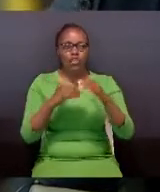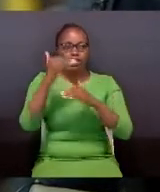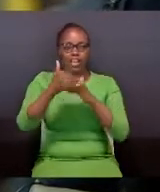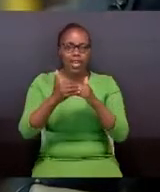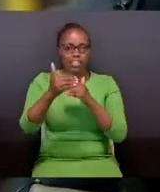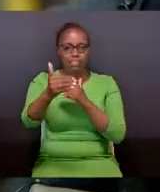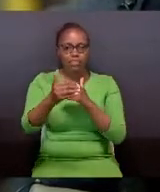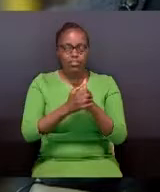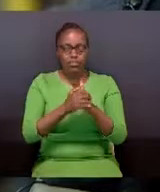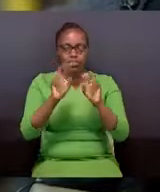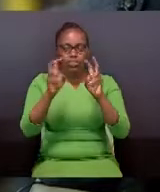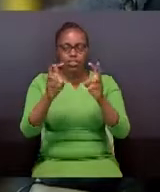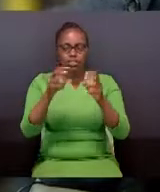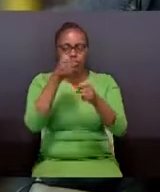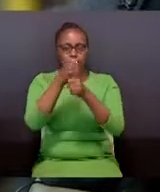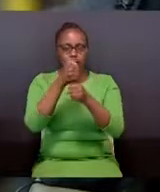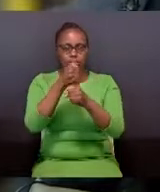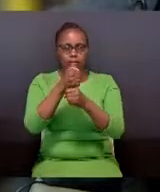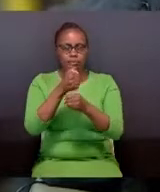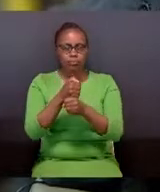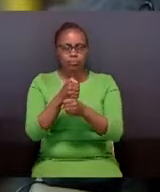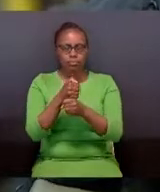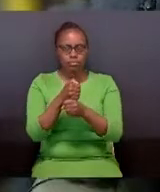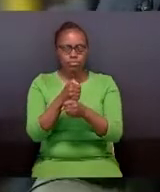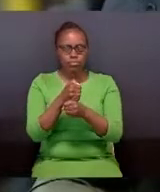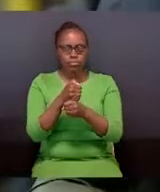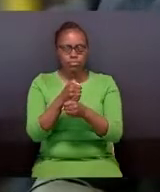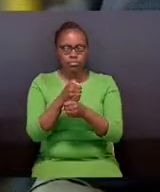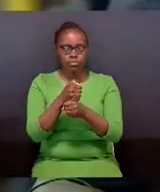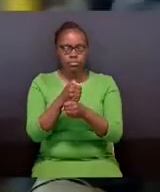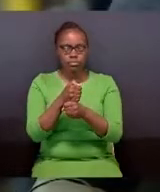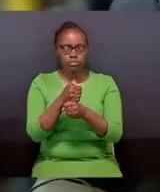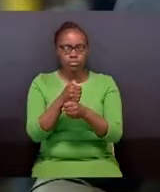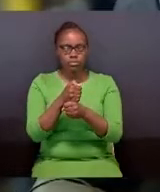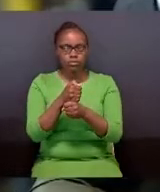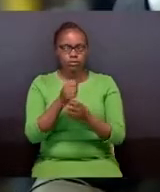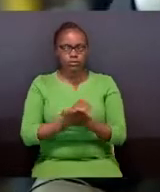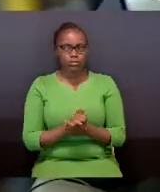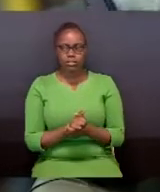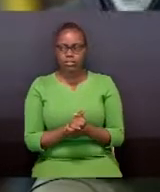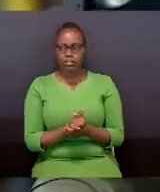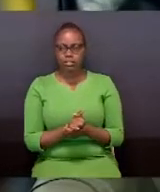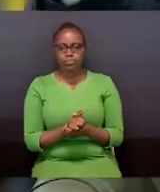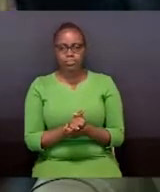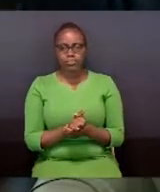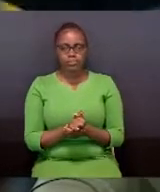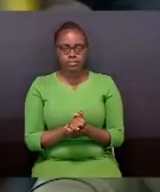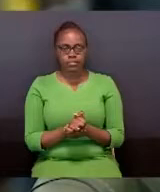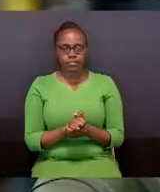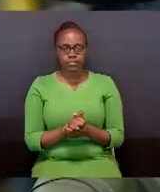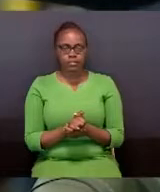or issues to emphasize and so on and so forth. I don't think really there is any question to answer other